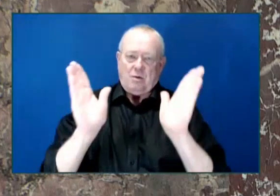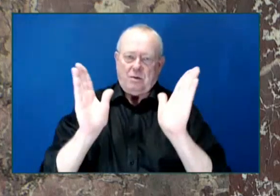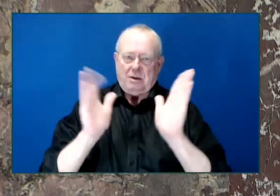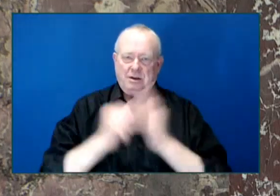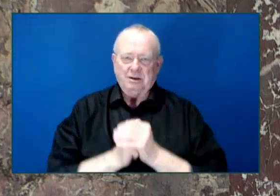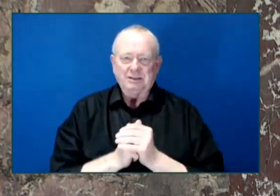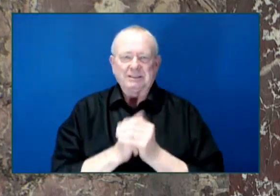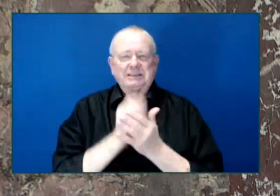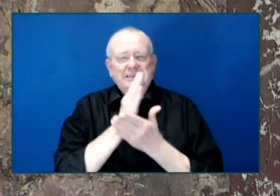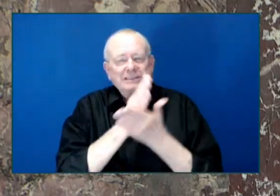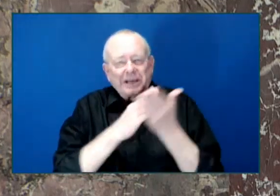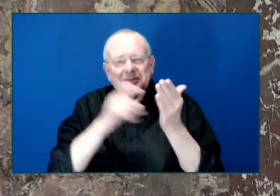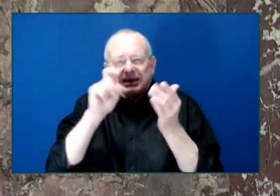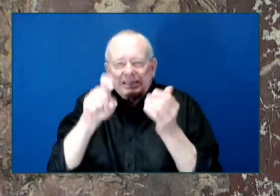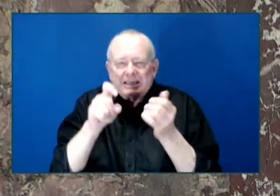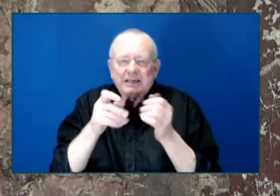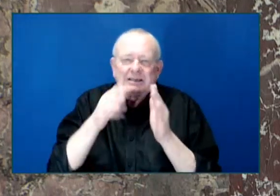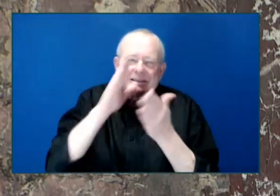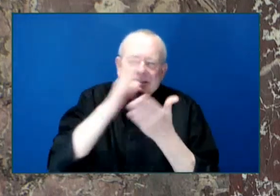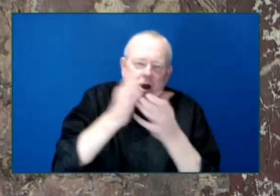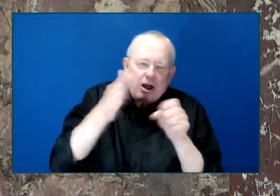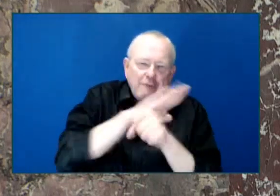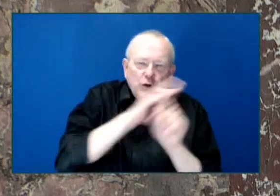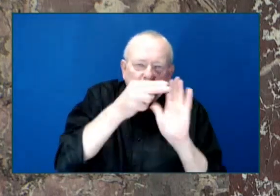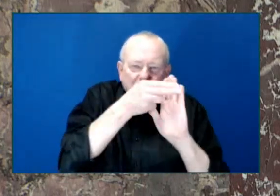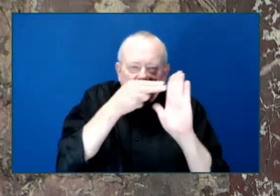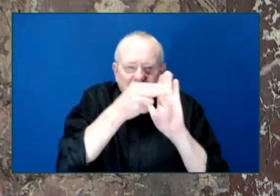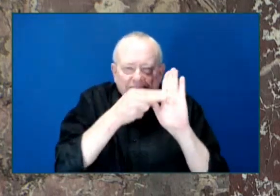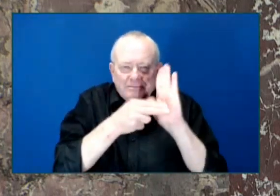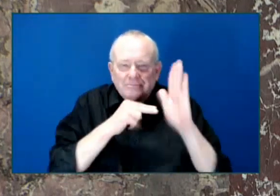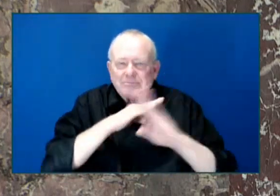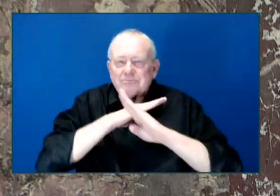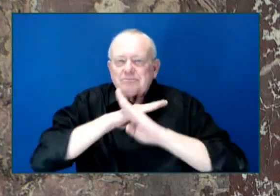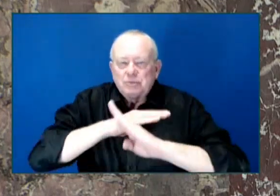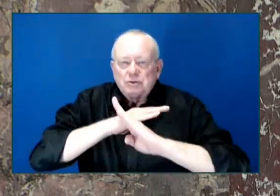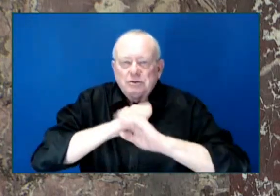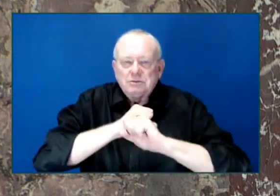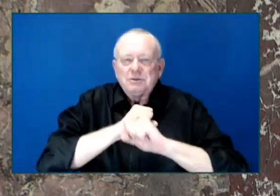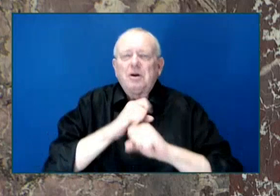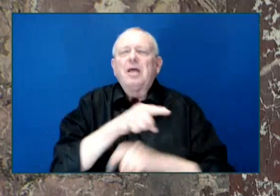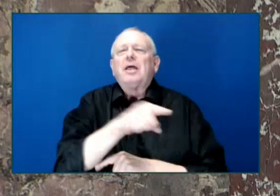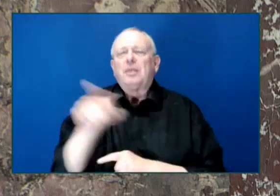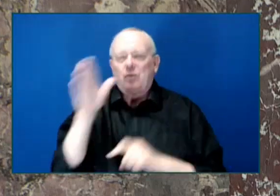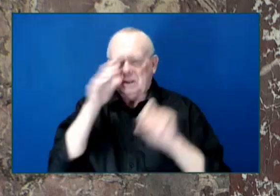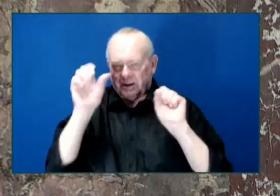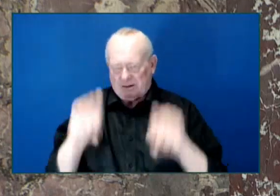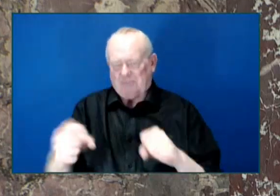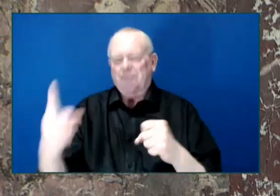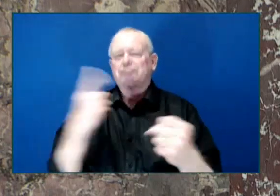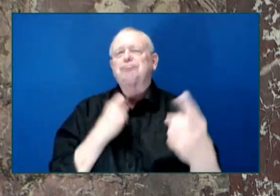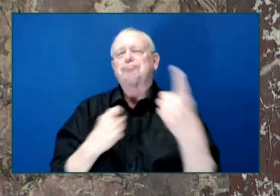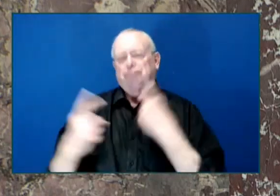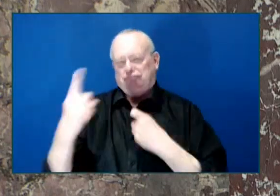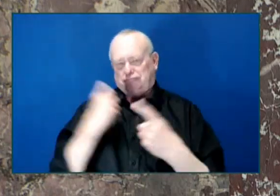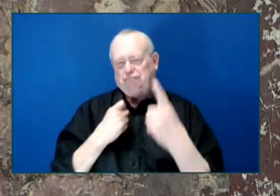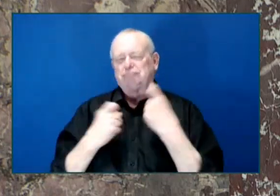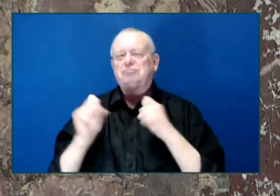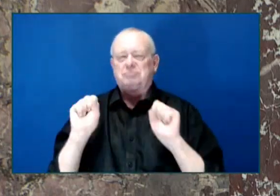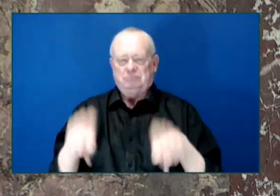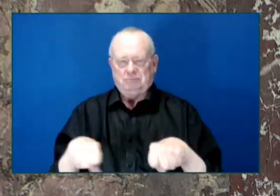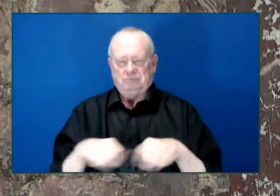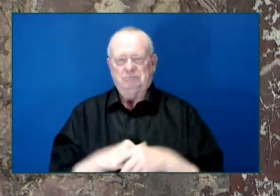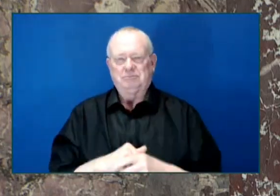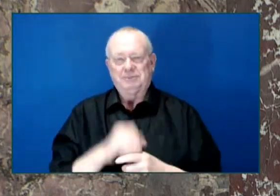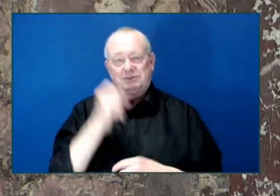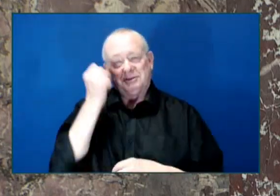ample opportunity for them to ask questions about it. We have a really serious housing issue in this province.